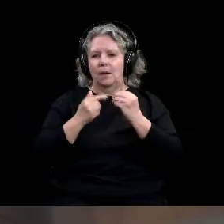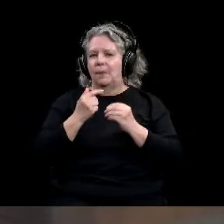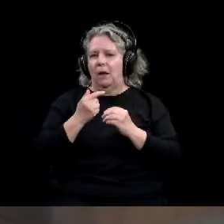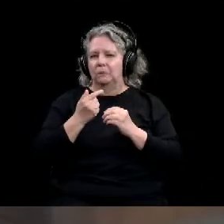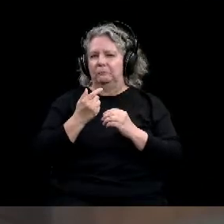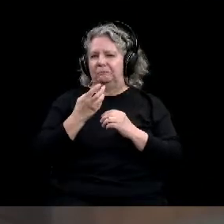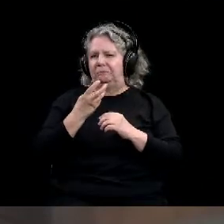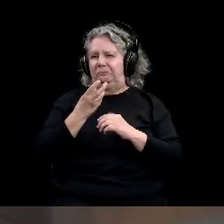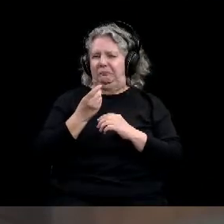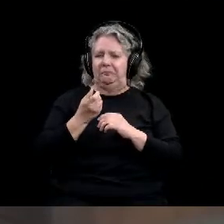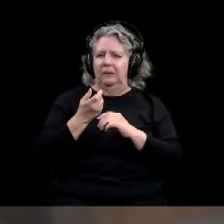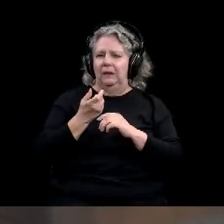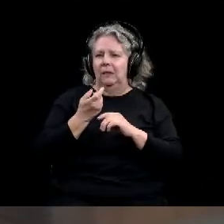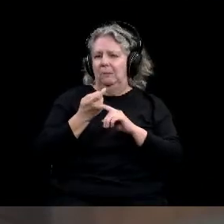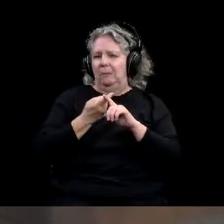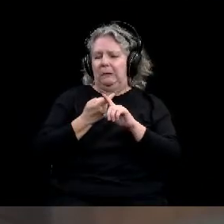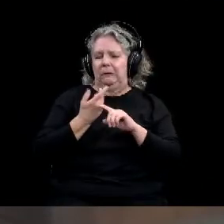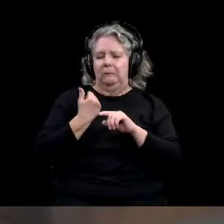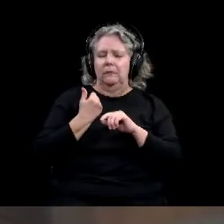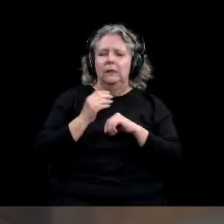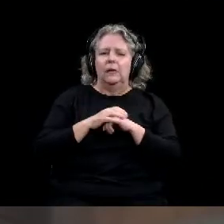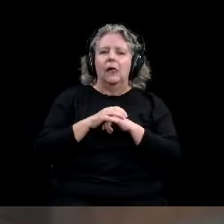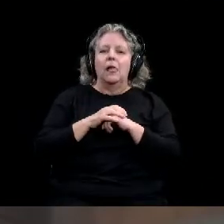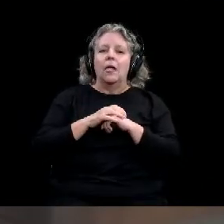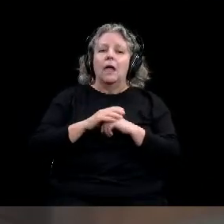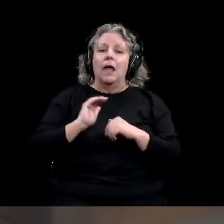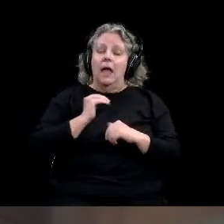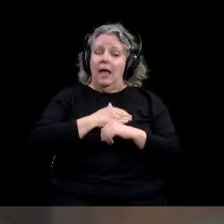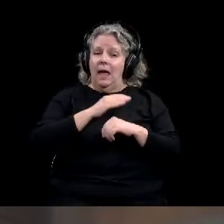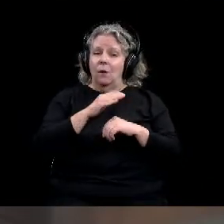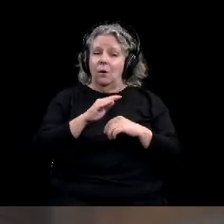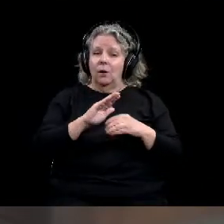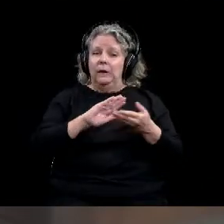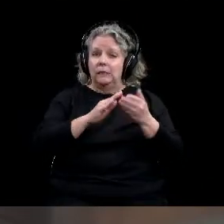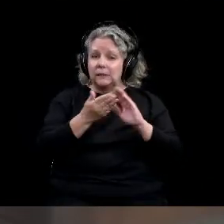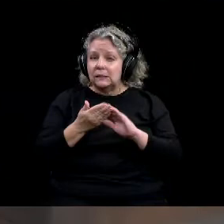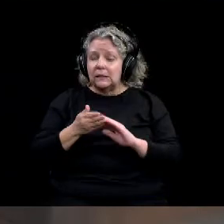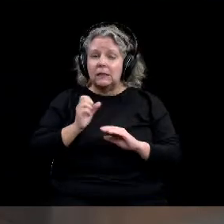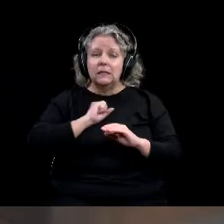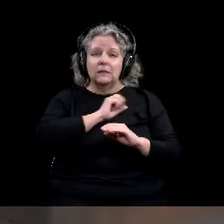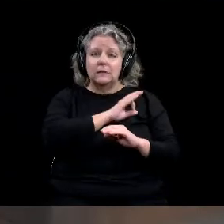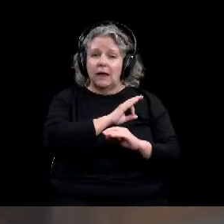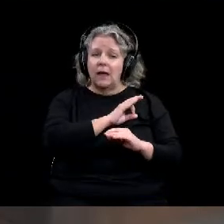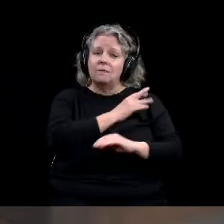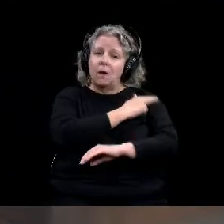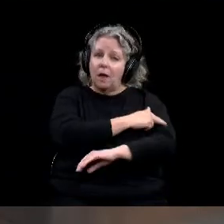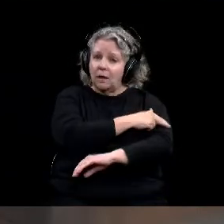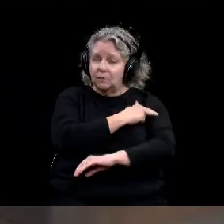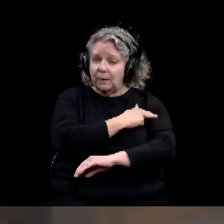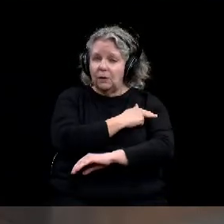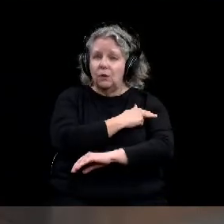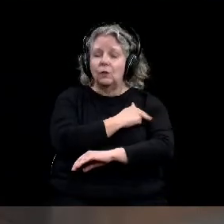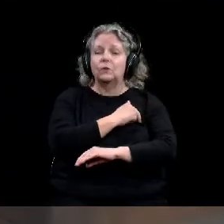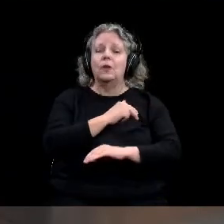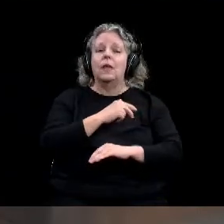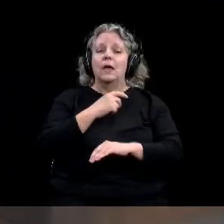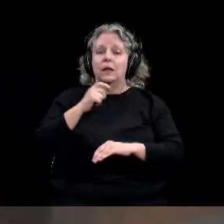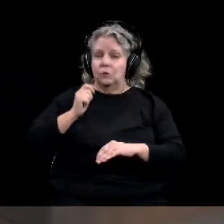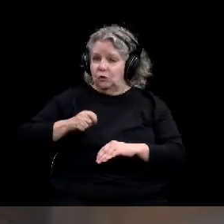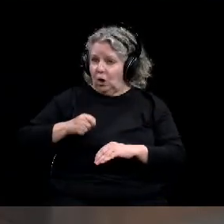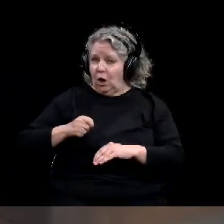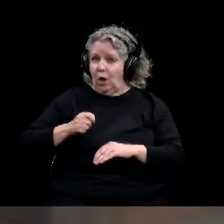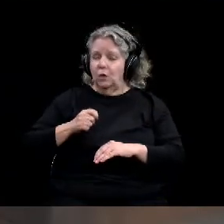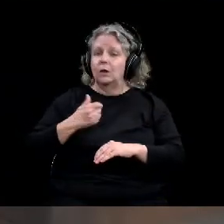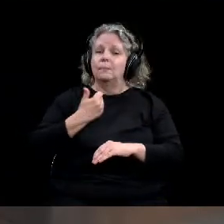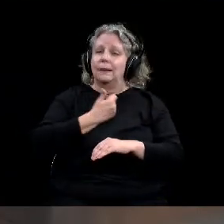systems, our city staff, our county judge and myself are in close, regular contact with one another as we discuss and monitor